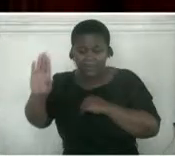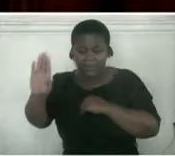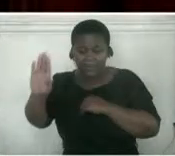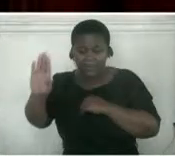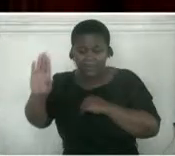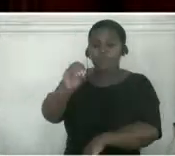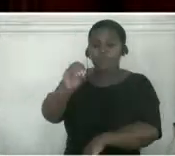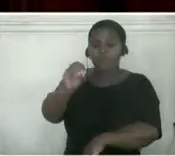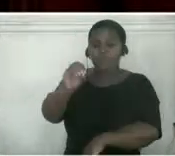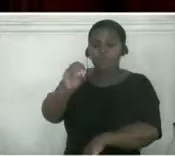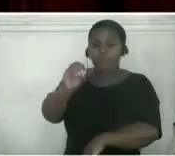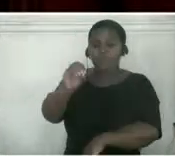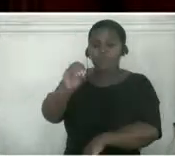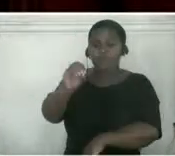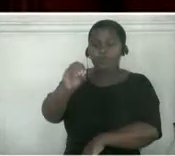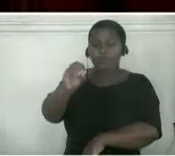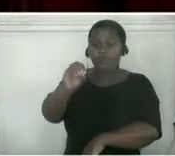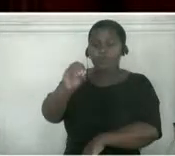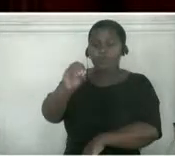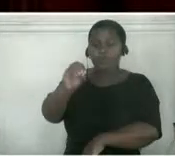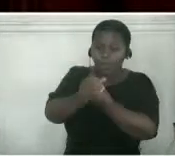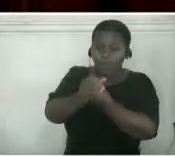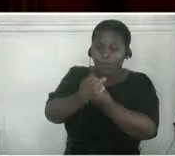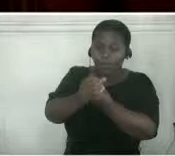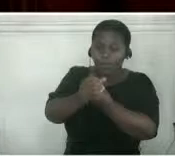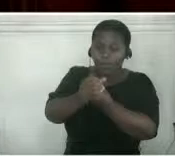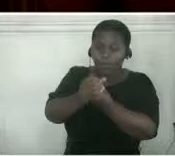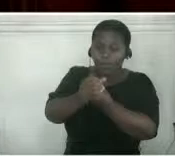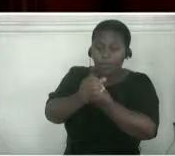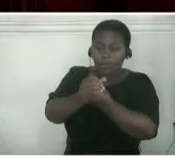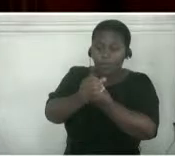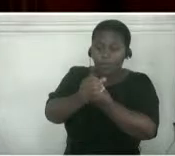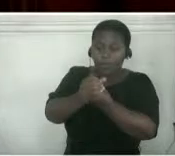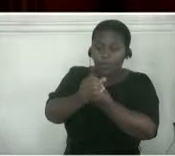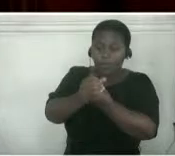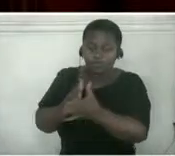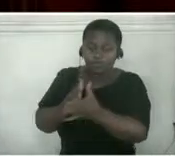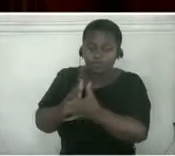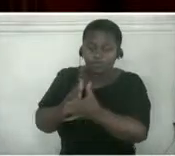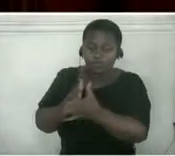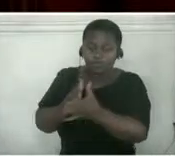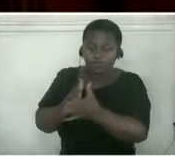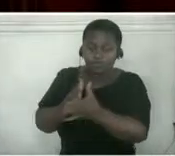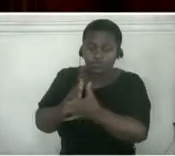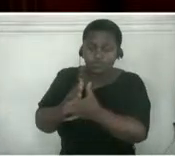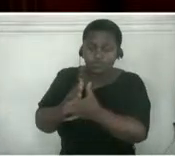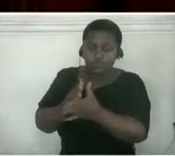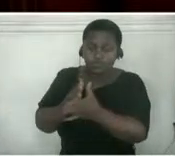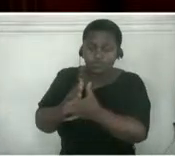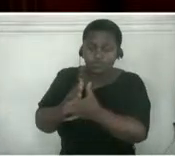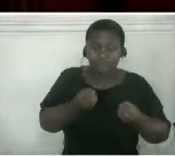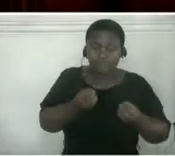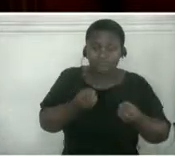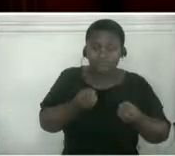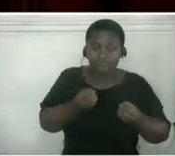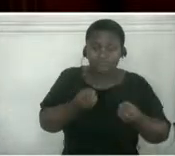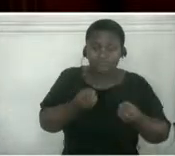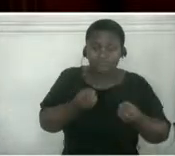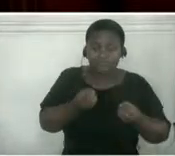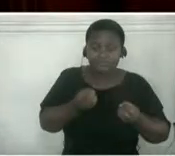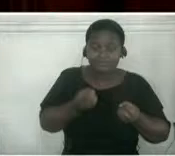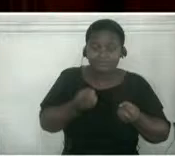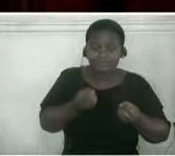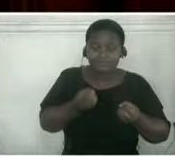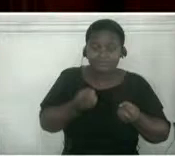with district in ensuring that bulk schemes are provided to ensure that people